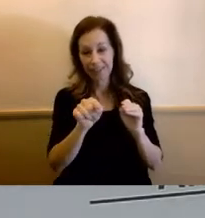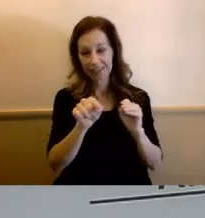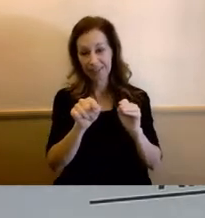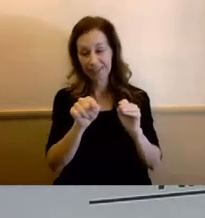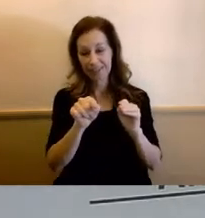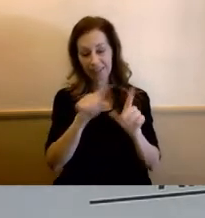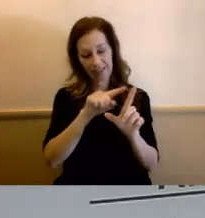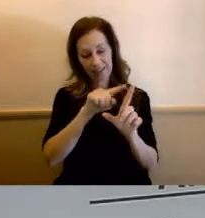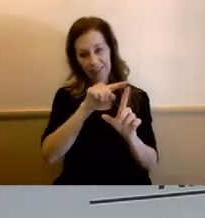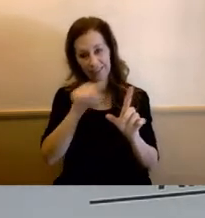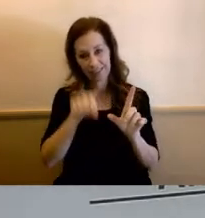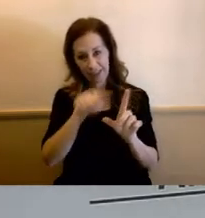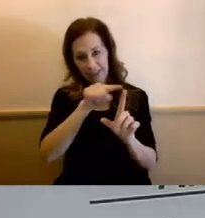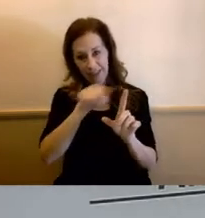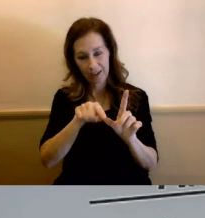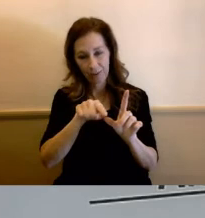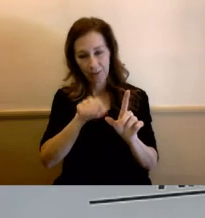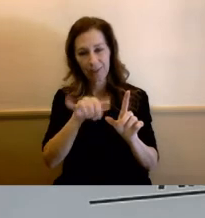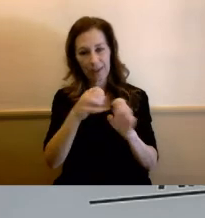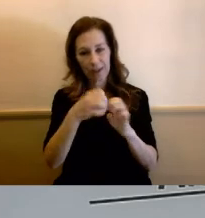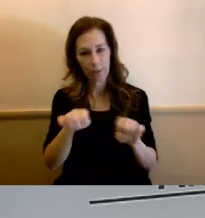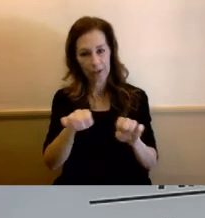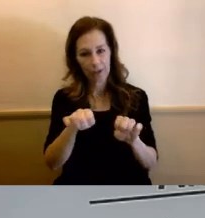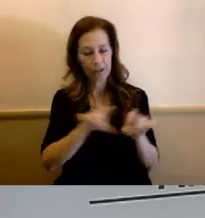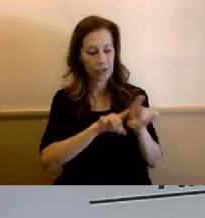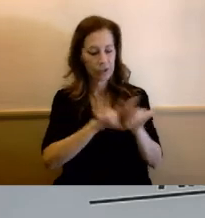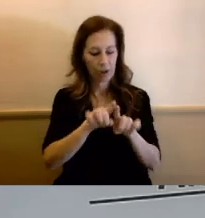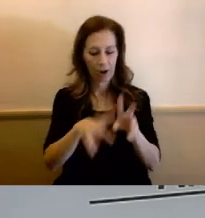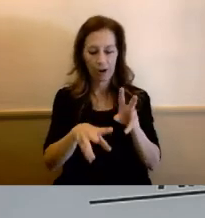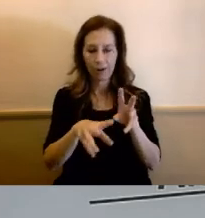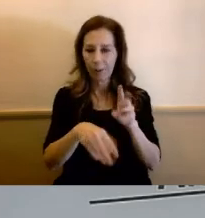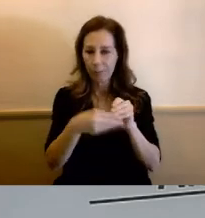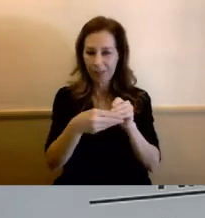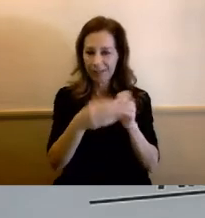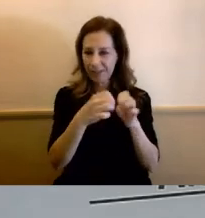this equation, they should add up to what?